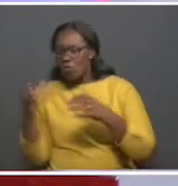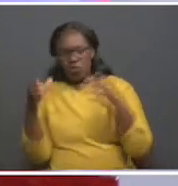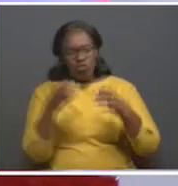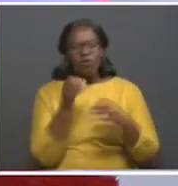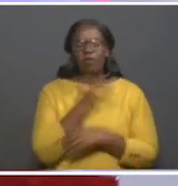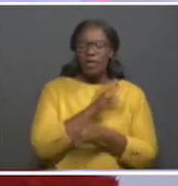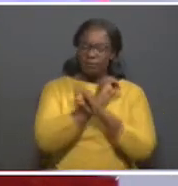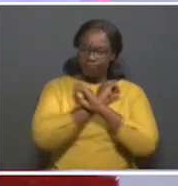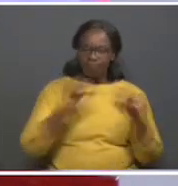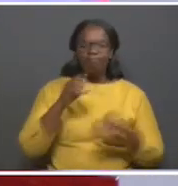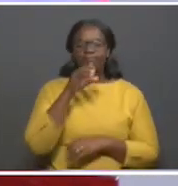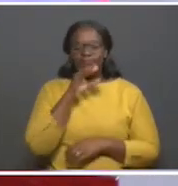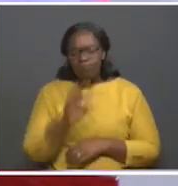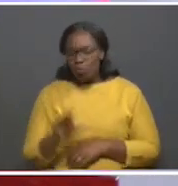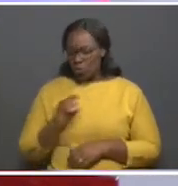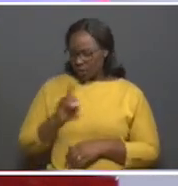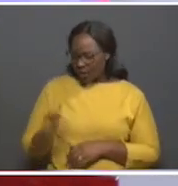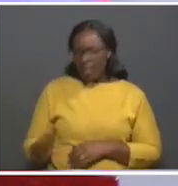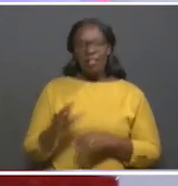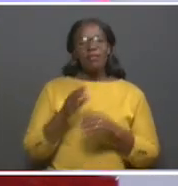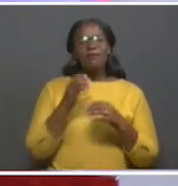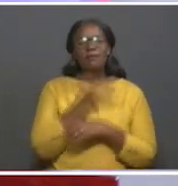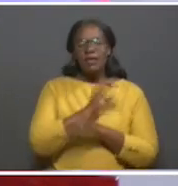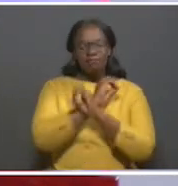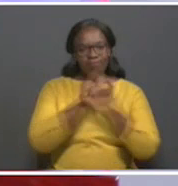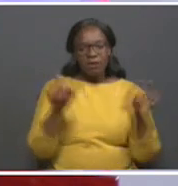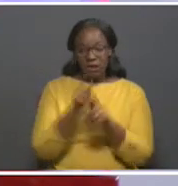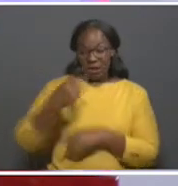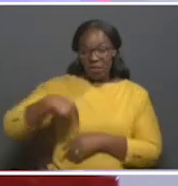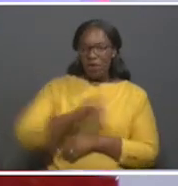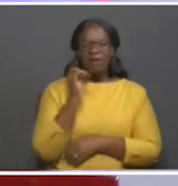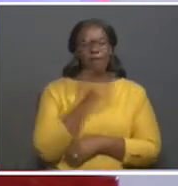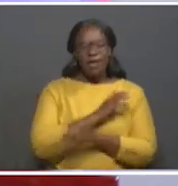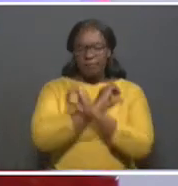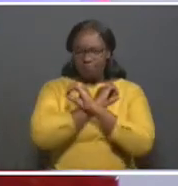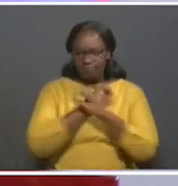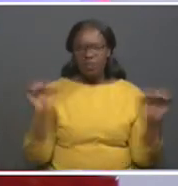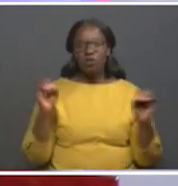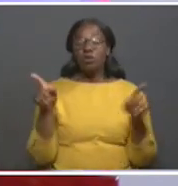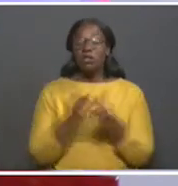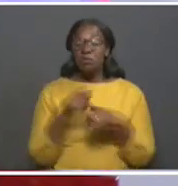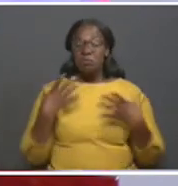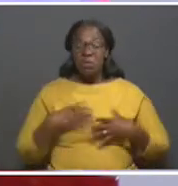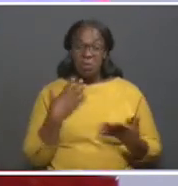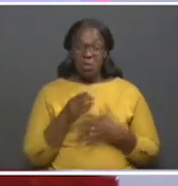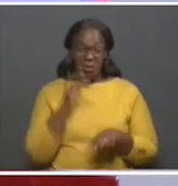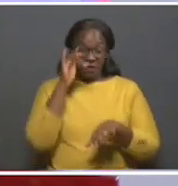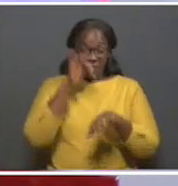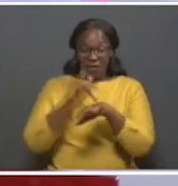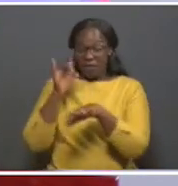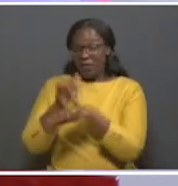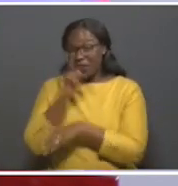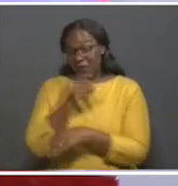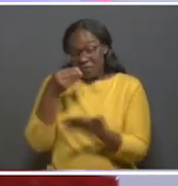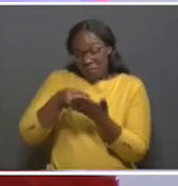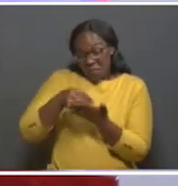that boys and girls shall not fear, that we shall not be afraid, that those ones who have been affected, Lord,